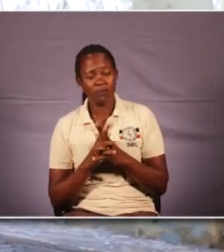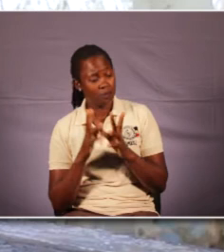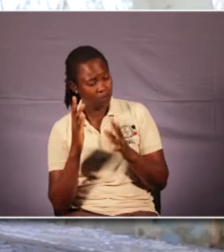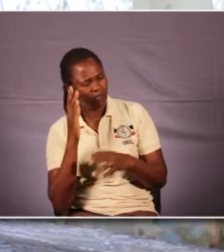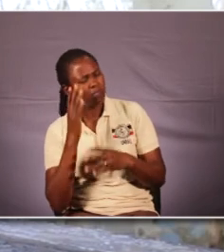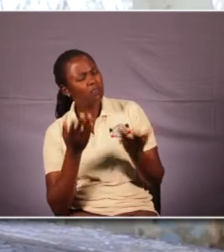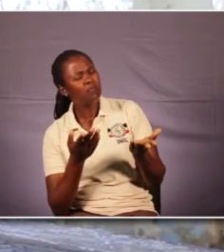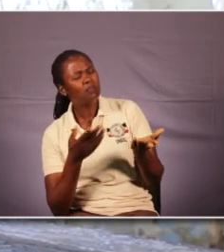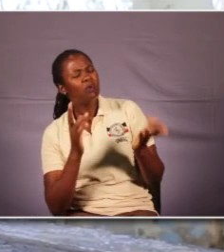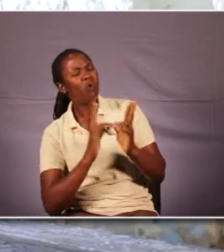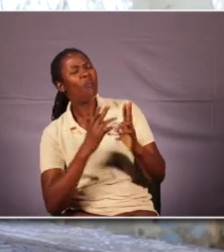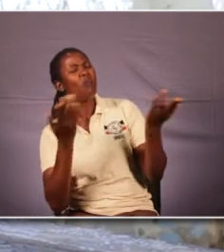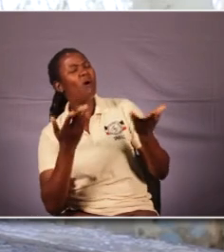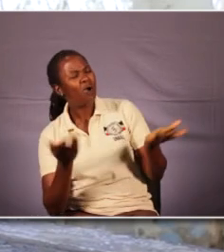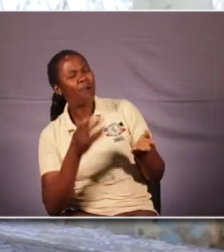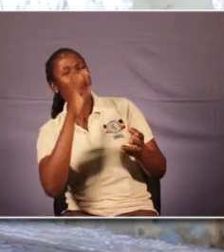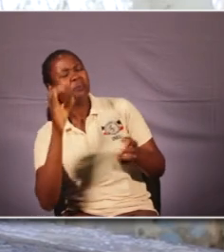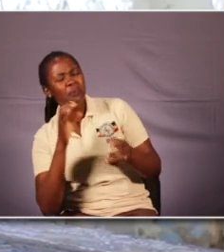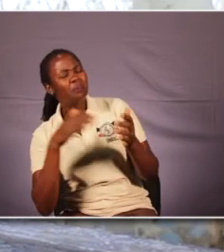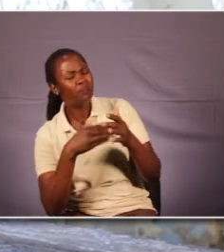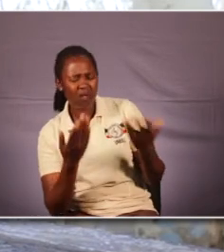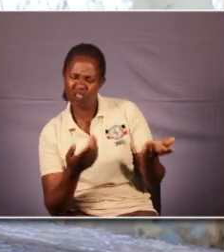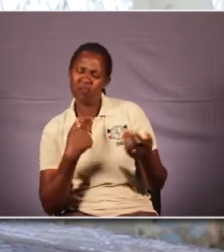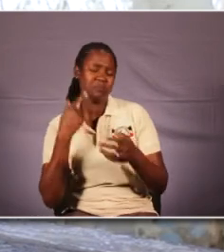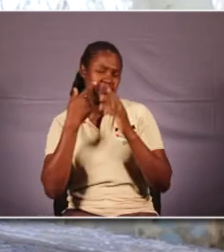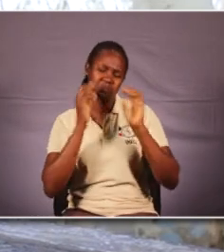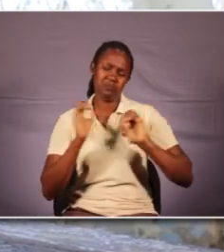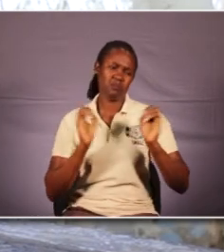Hey, do you have any idea where Hope is? No, I haven't seen her yet.